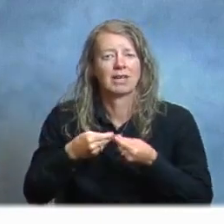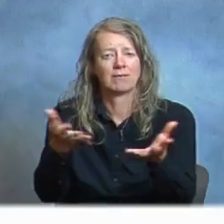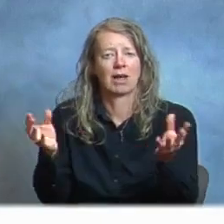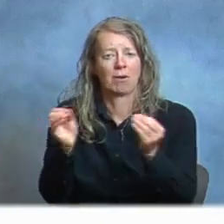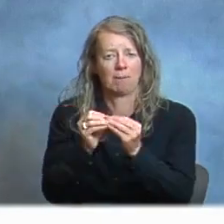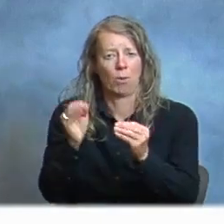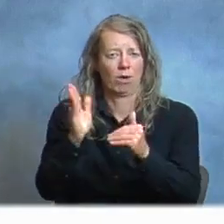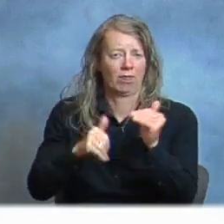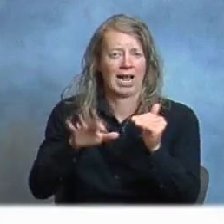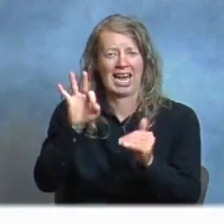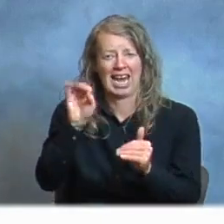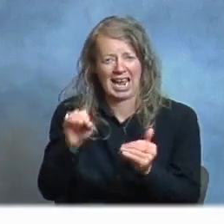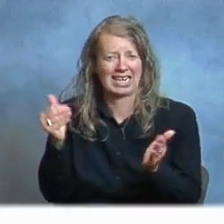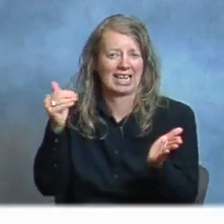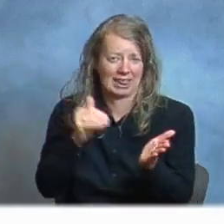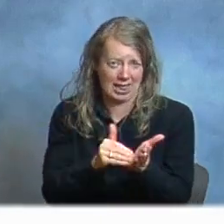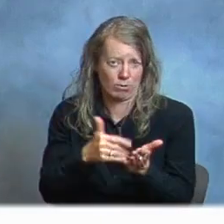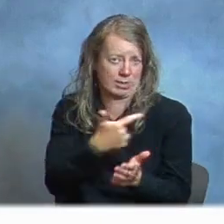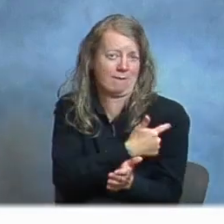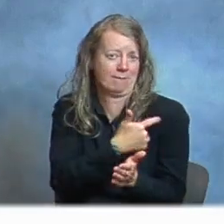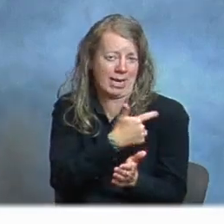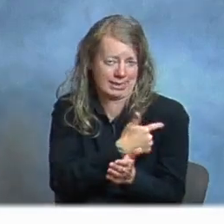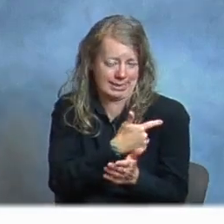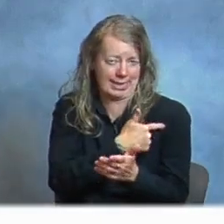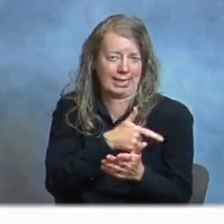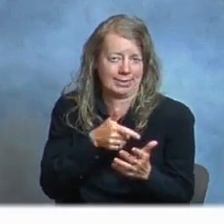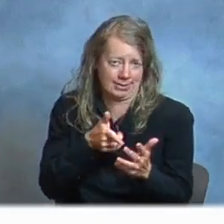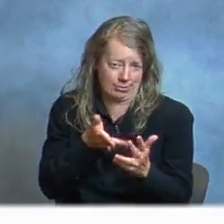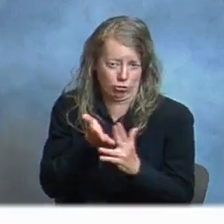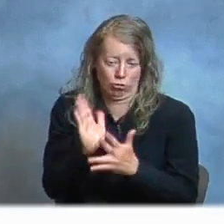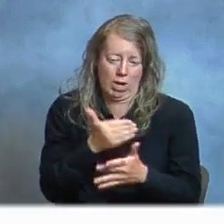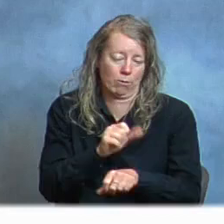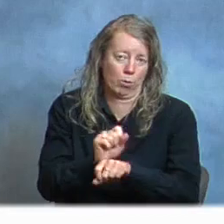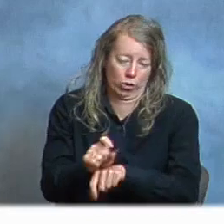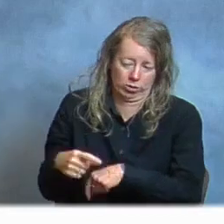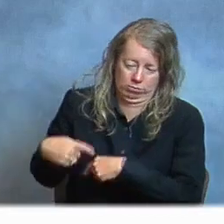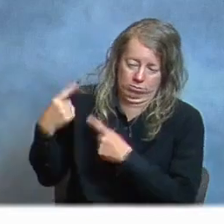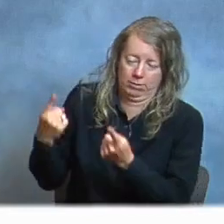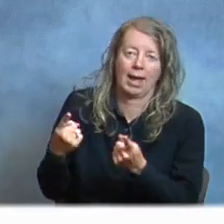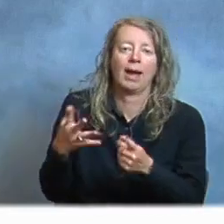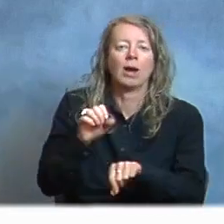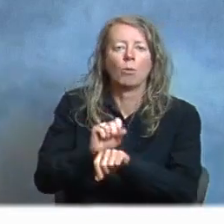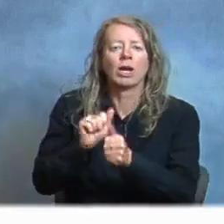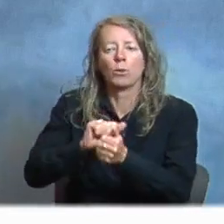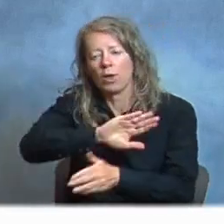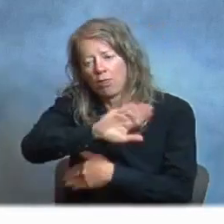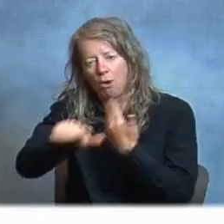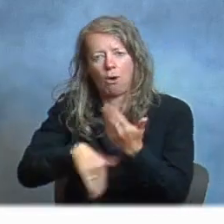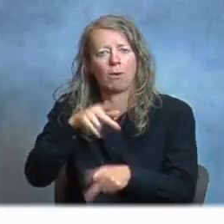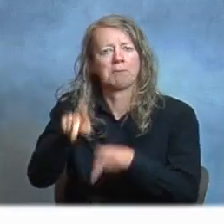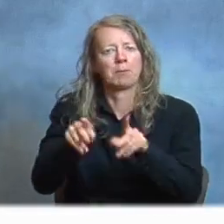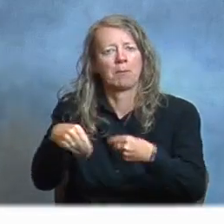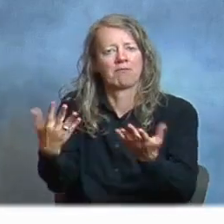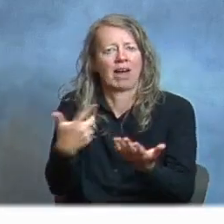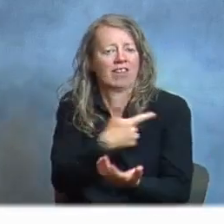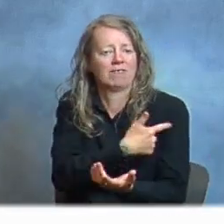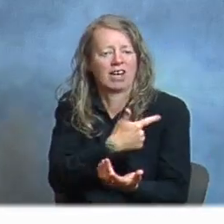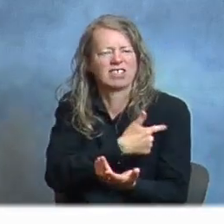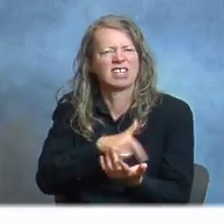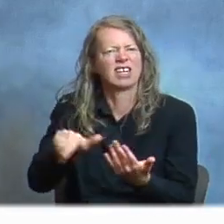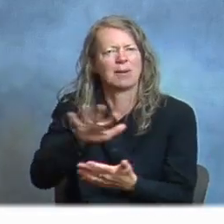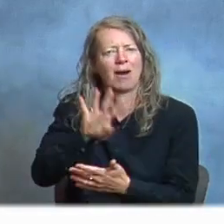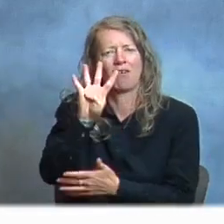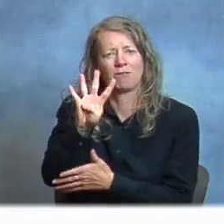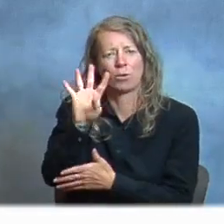of vaccine through those efforts. And with the efforts of all vaccine providers in Buncombe County, about 49% of our total